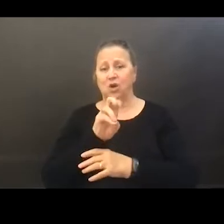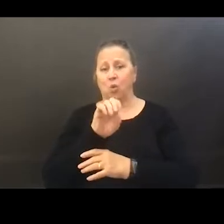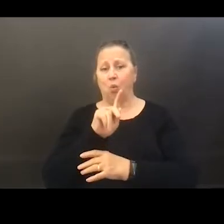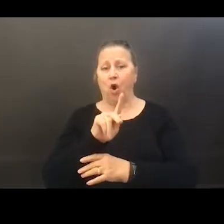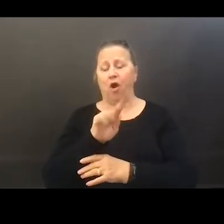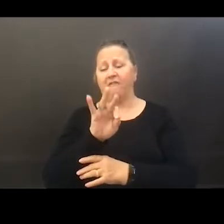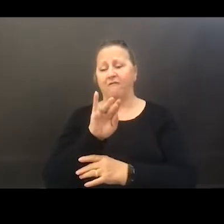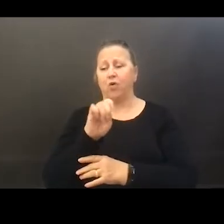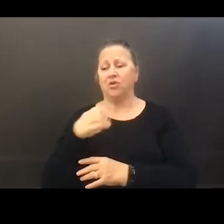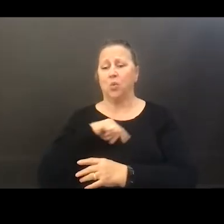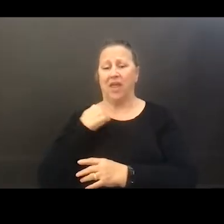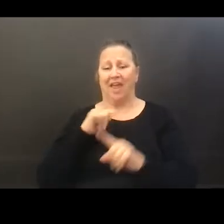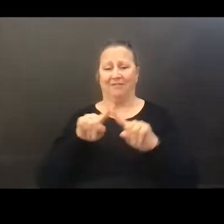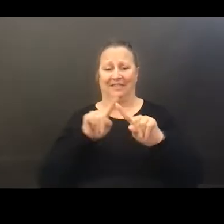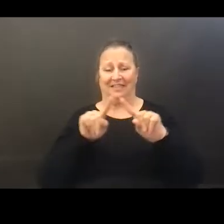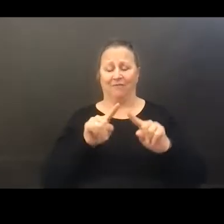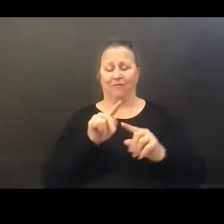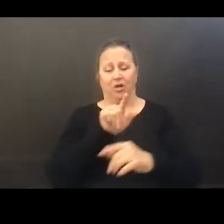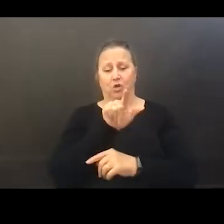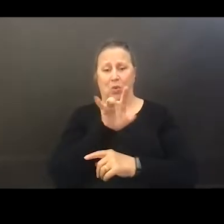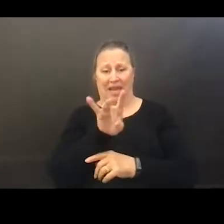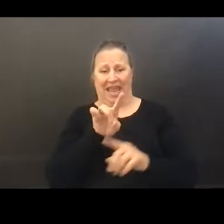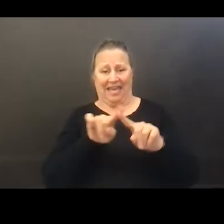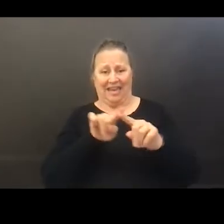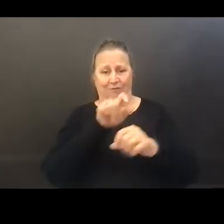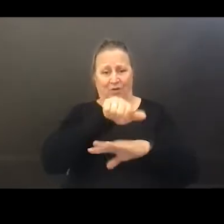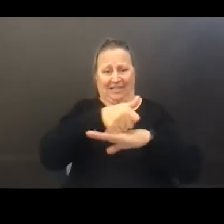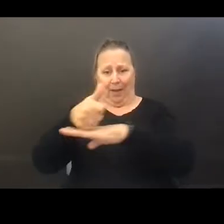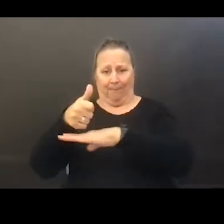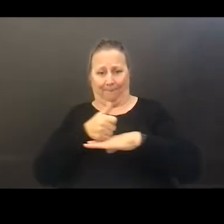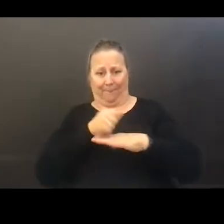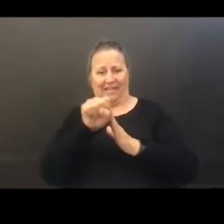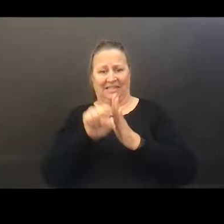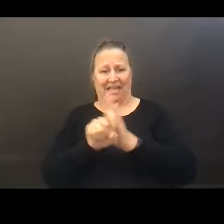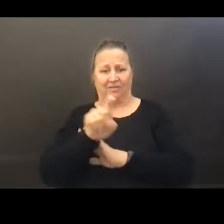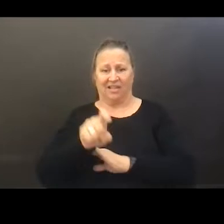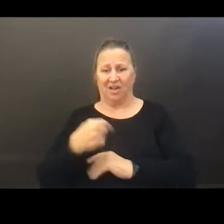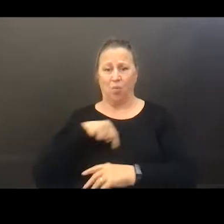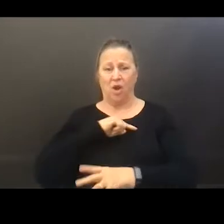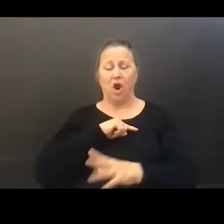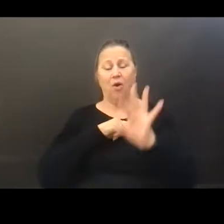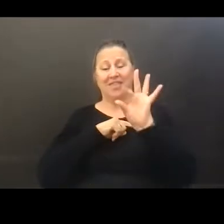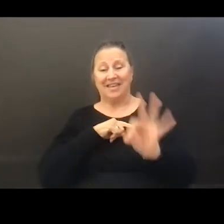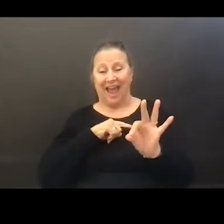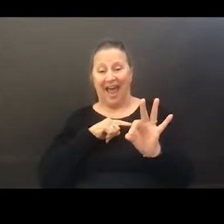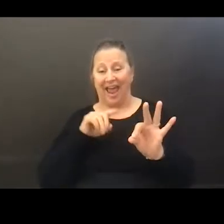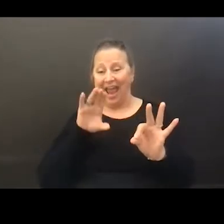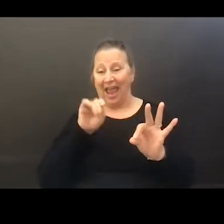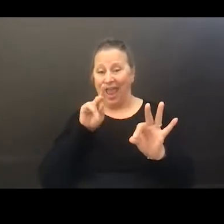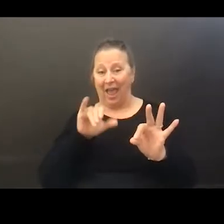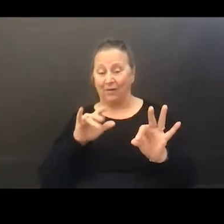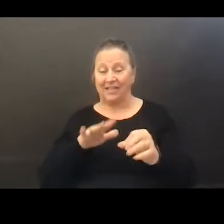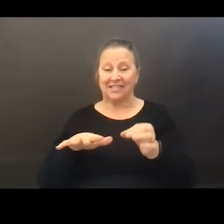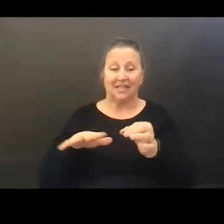Texas is 28 different workforce development areas across the state. We're one of the largest. We're the 9 counties that surround capital area,